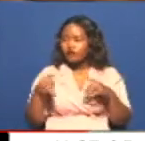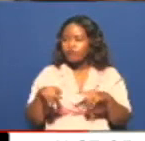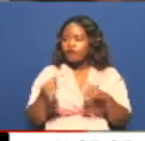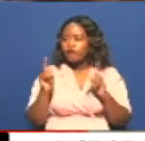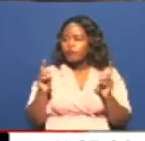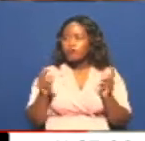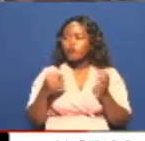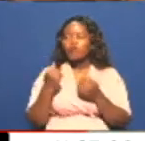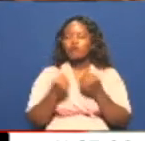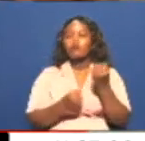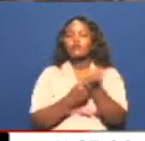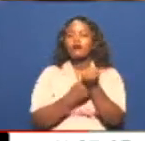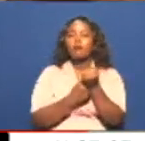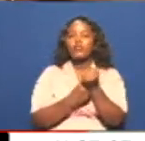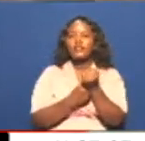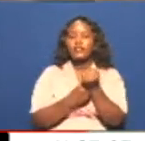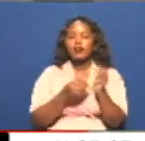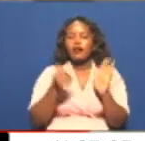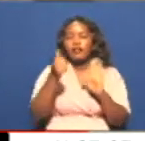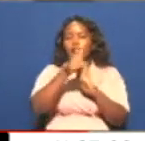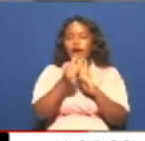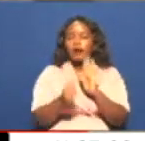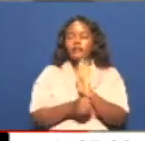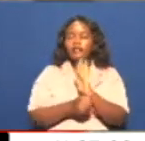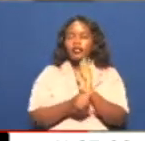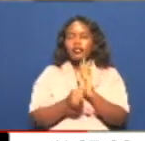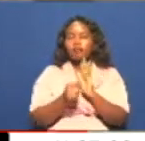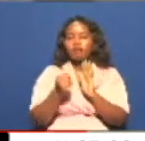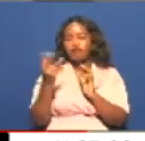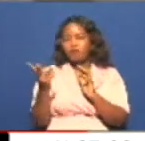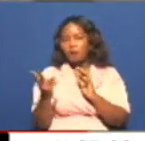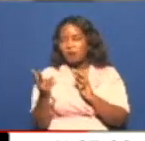they support the bid for Deputy President